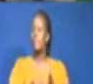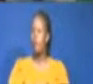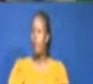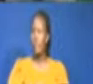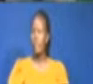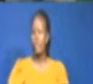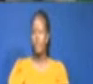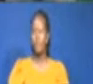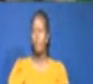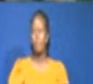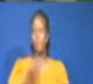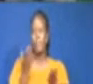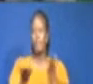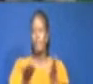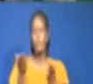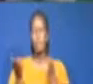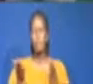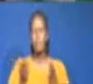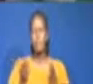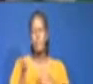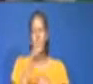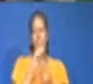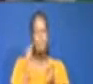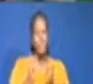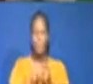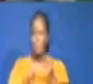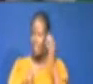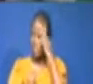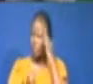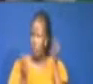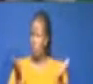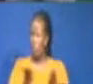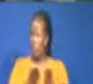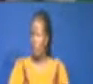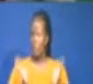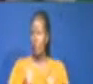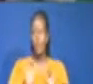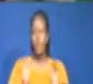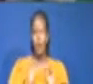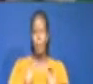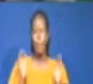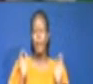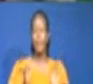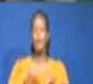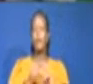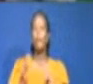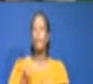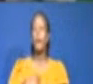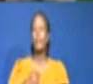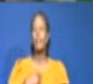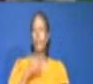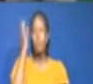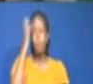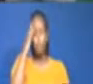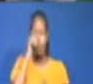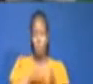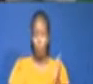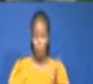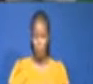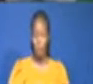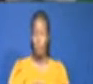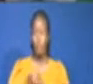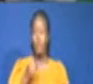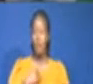I may not know exactly which county this is, but one thing I can assure you is that I have been up and